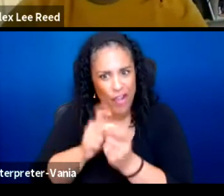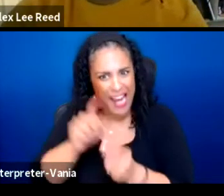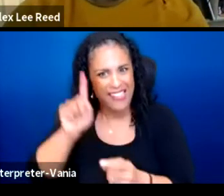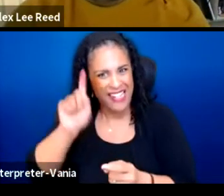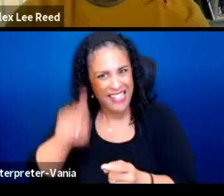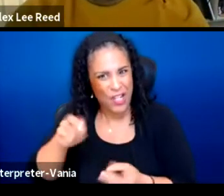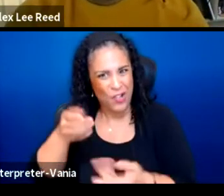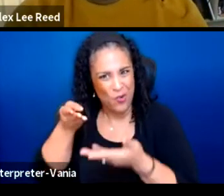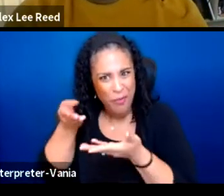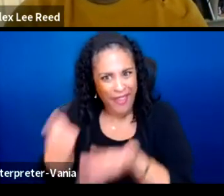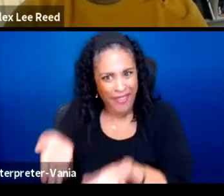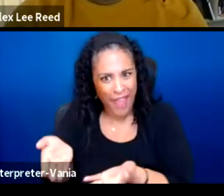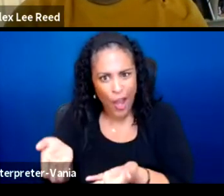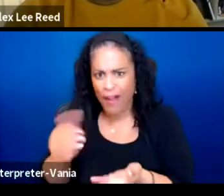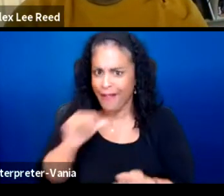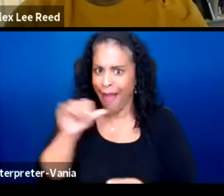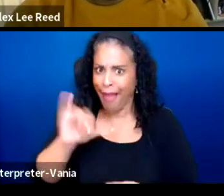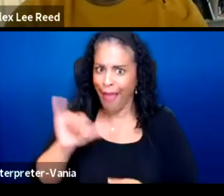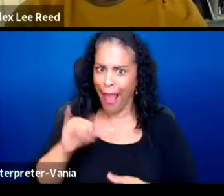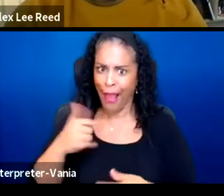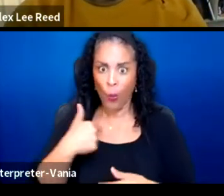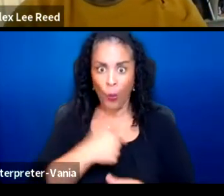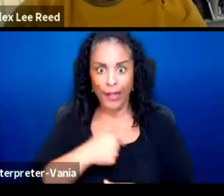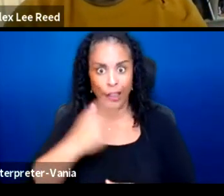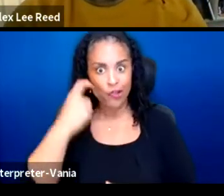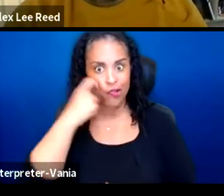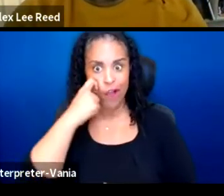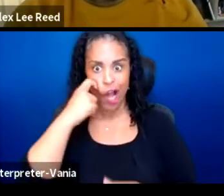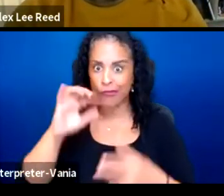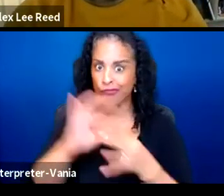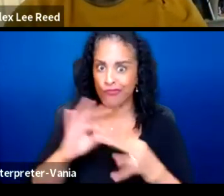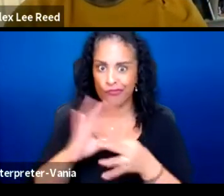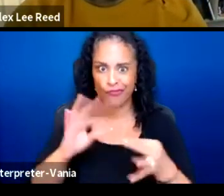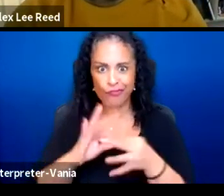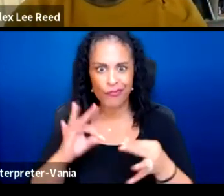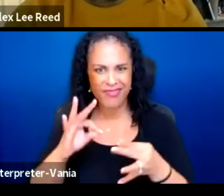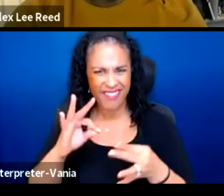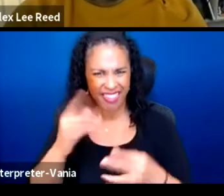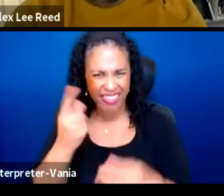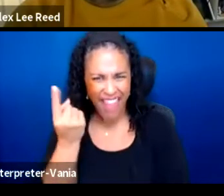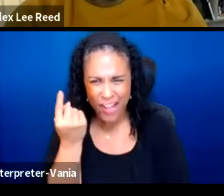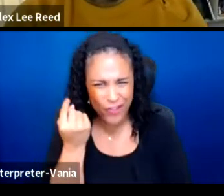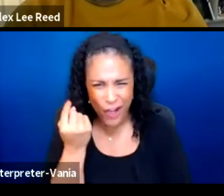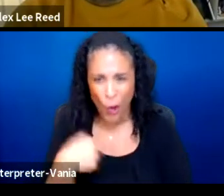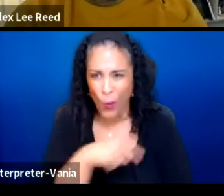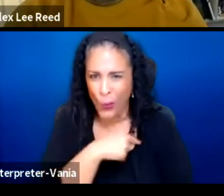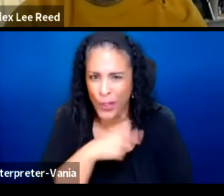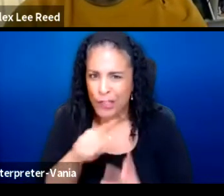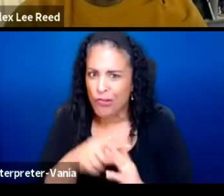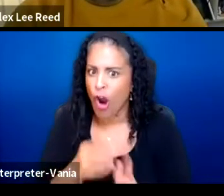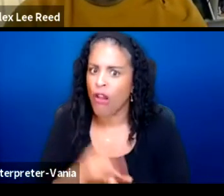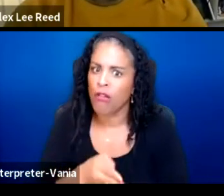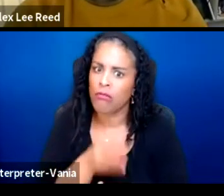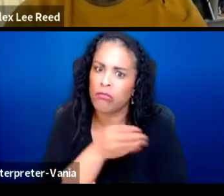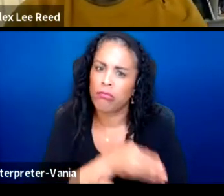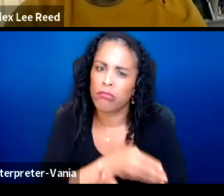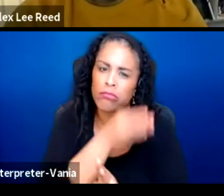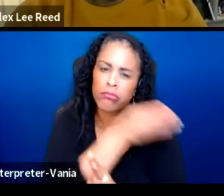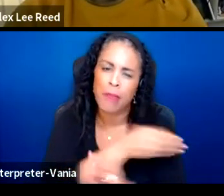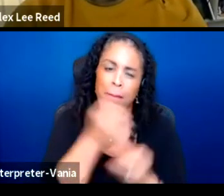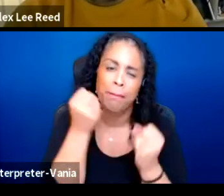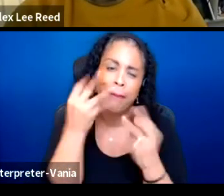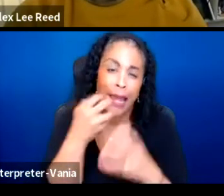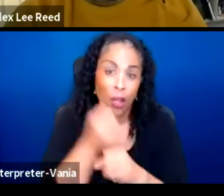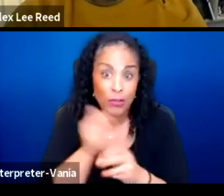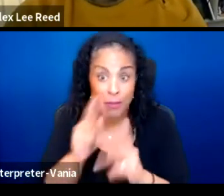It's not like we just started this conversation last year. We started this conversation years and years, and people have been telling you,